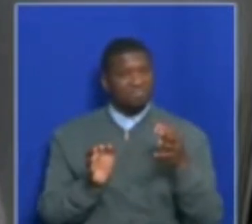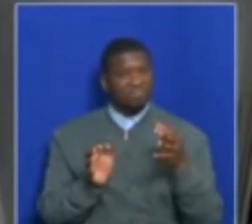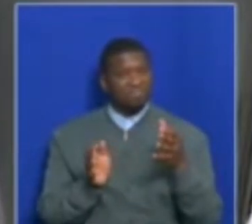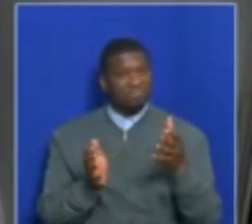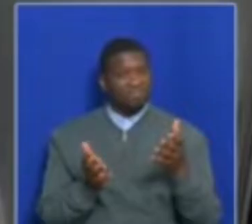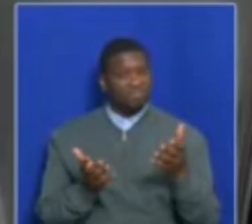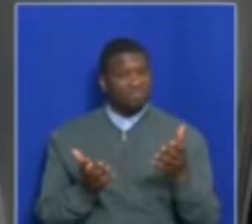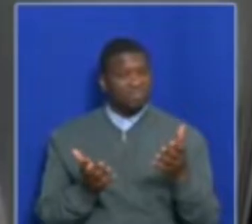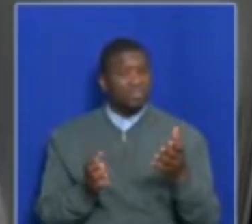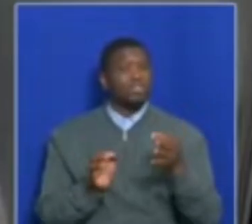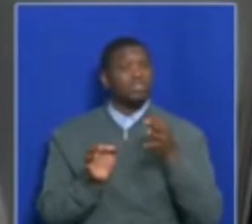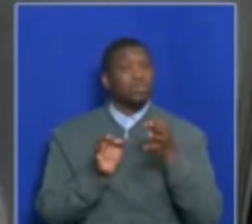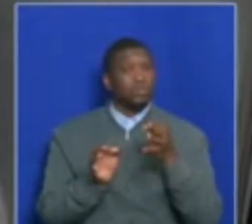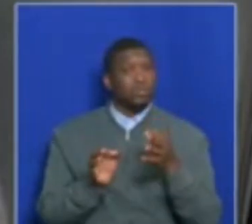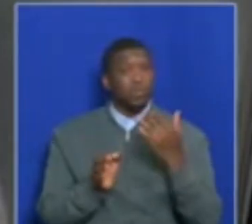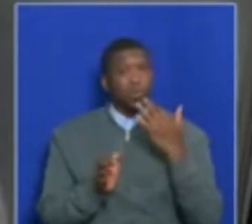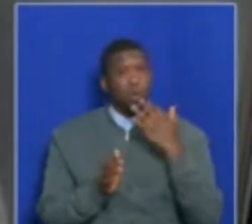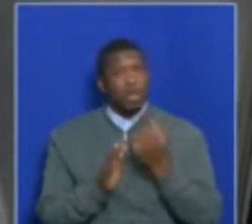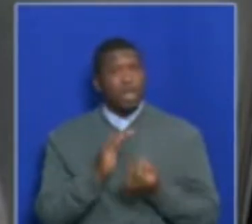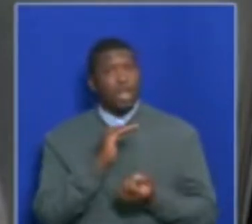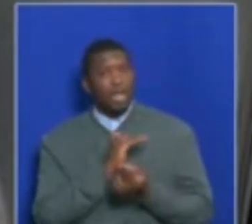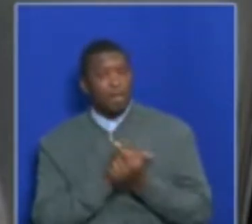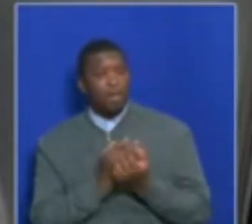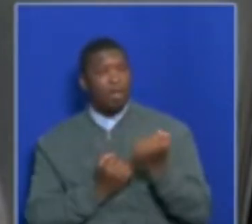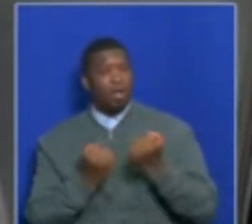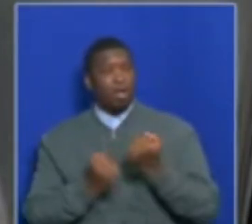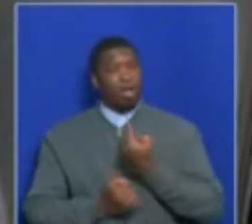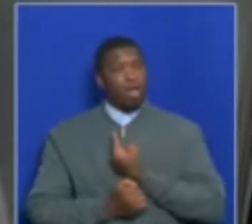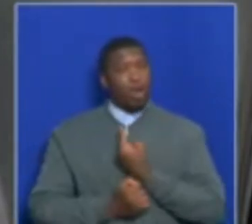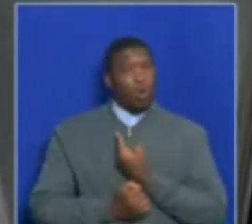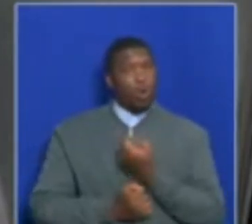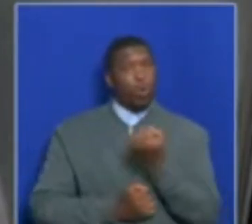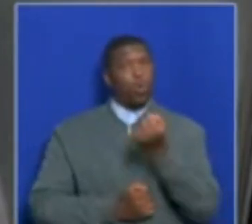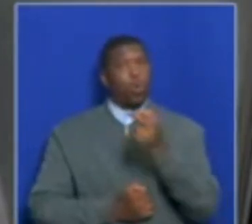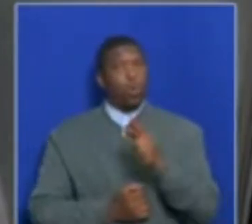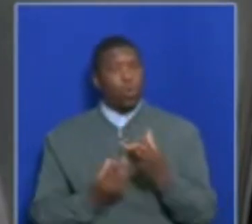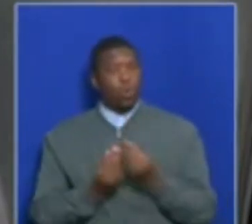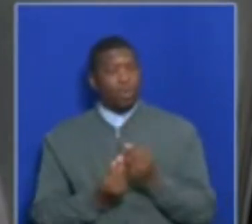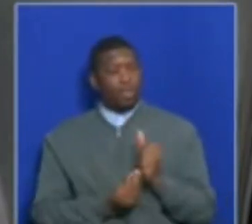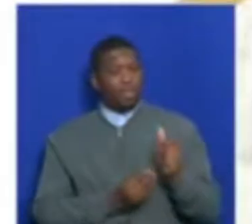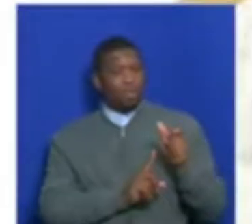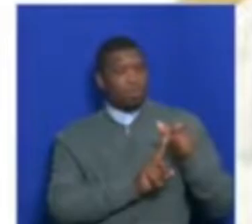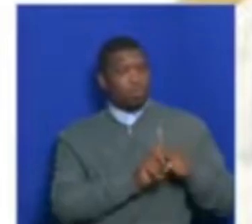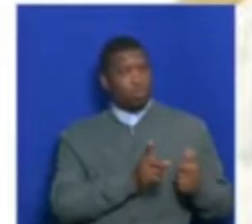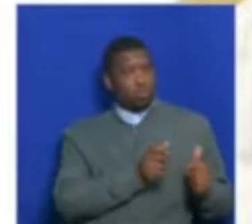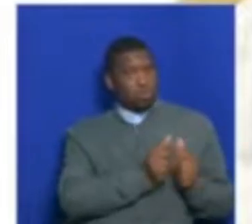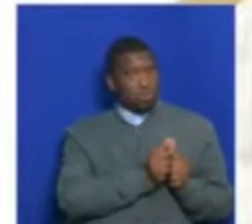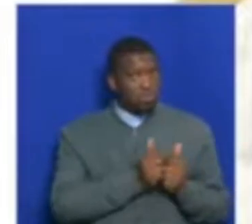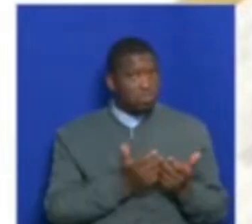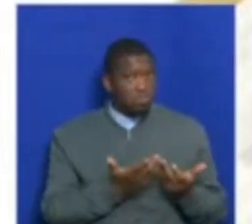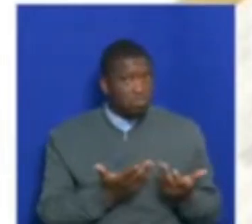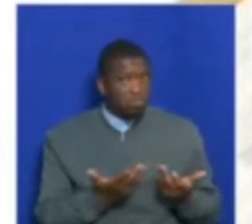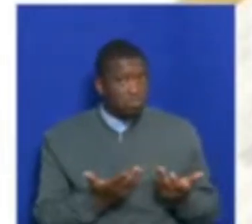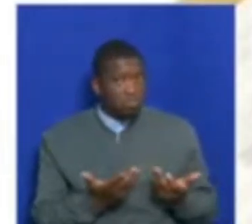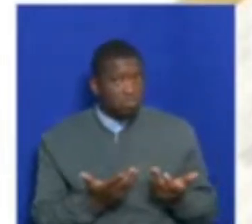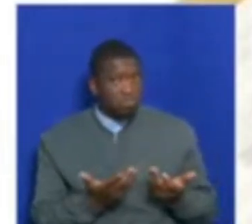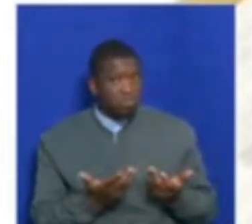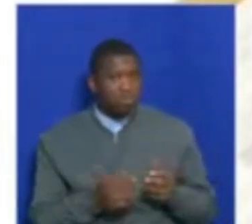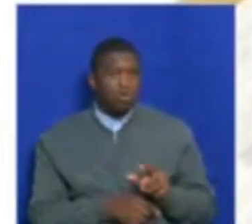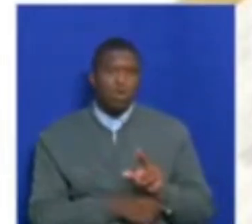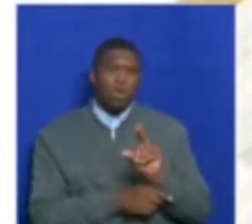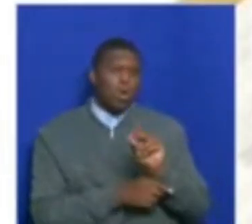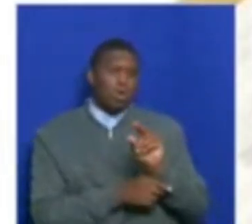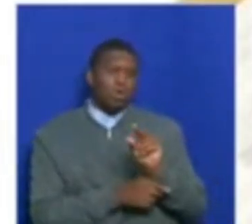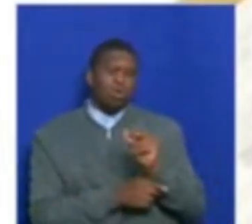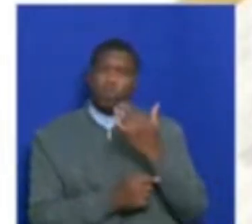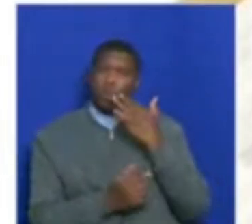he was alone in the vehicle or whether he had a passenger in the vehicle? Did he mention a passenger in the vehicle? No, when you read the